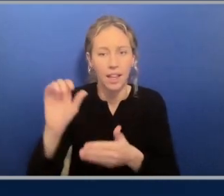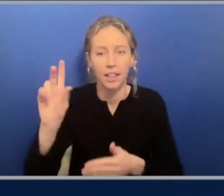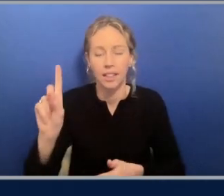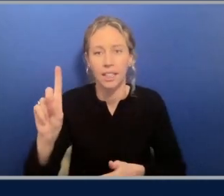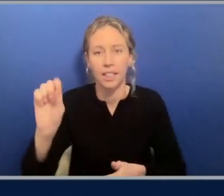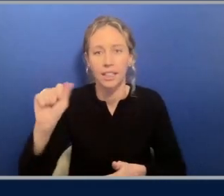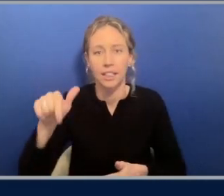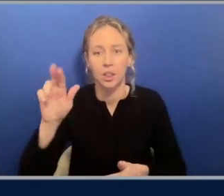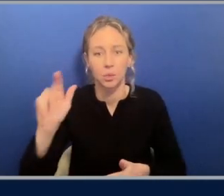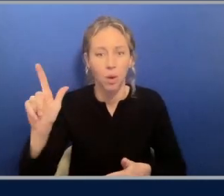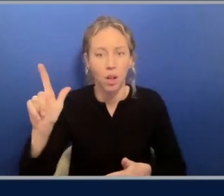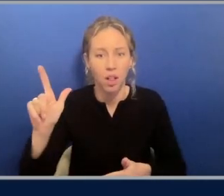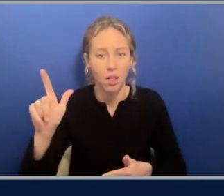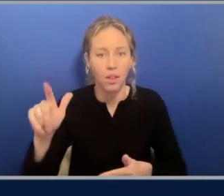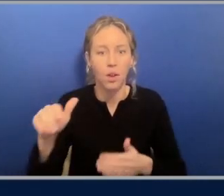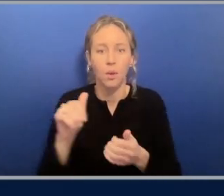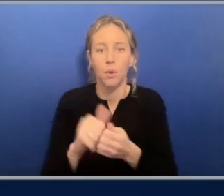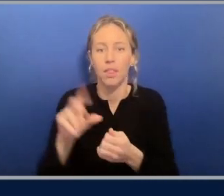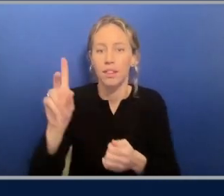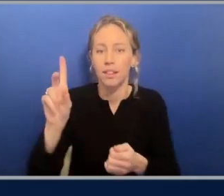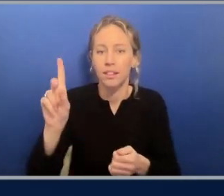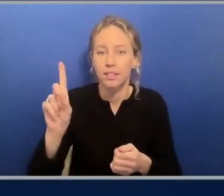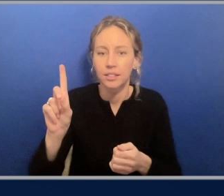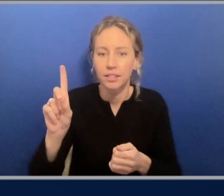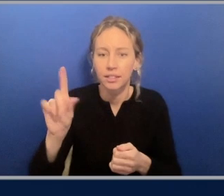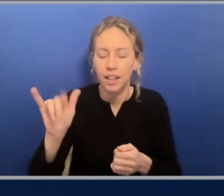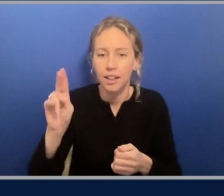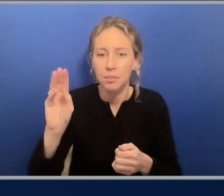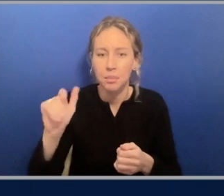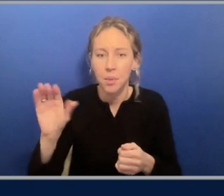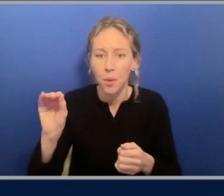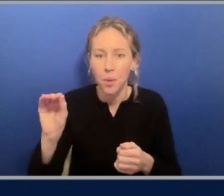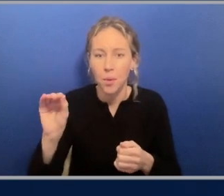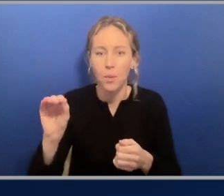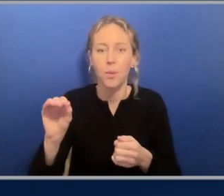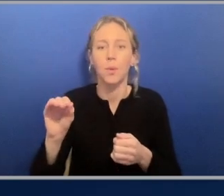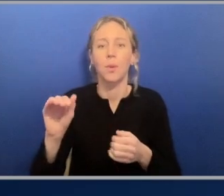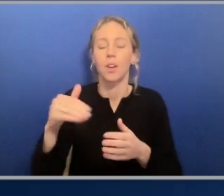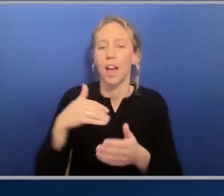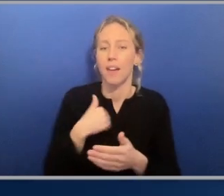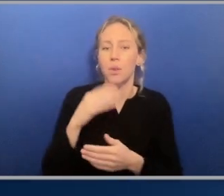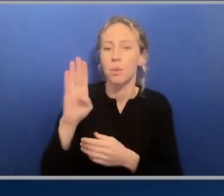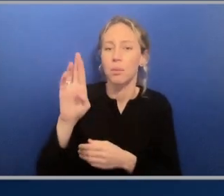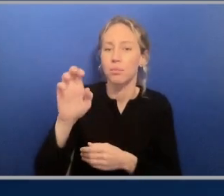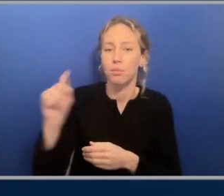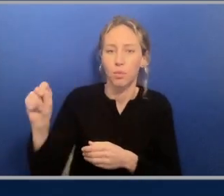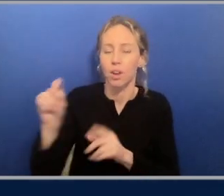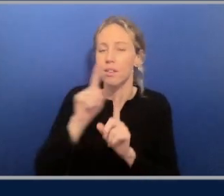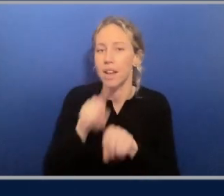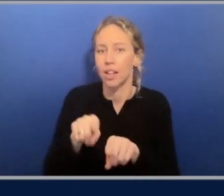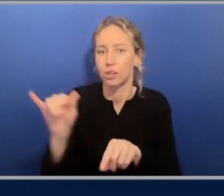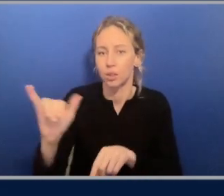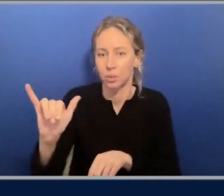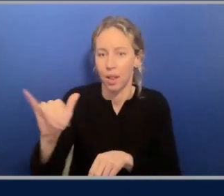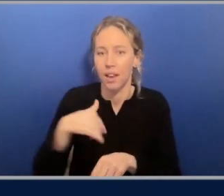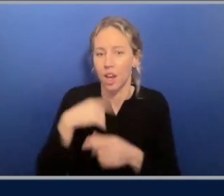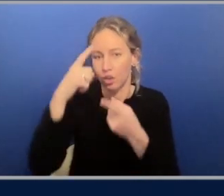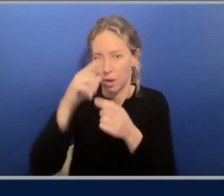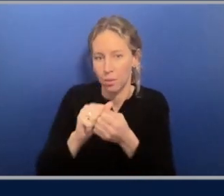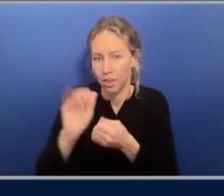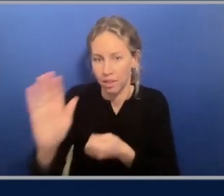at Repost, we have our expert Brett Ski already answered it, and I agree with his answer as well. So to summarize,